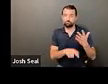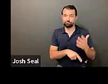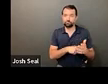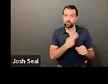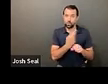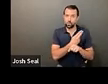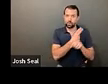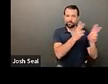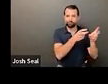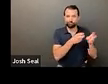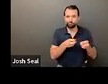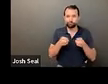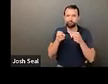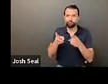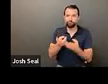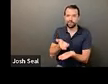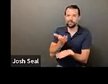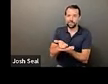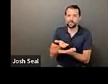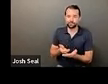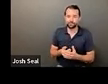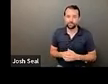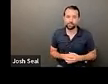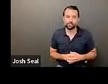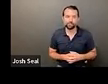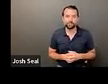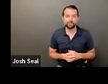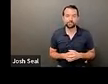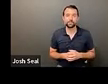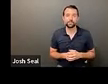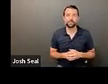evidenced here on page 8 of the procedural manual.